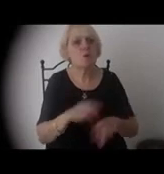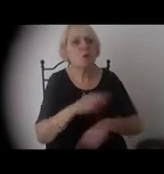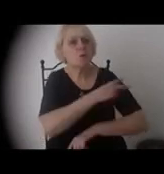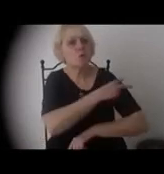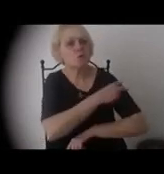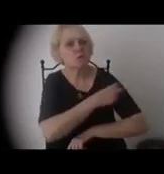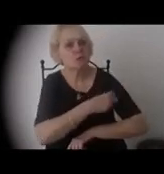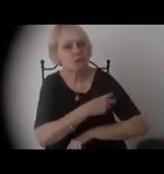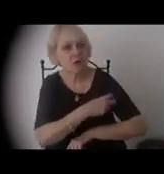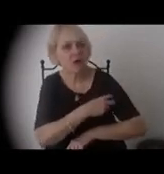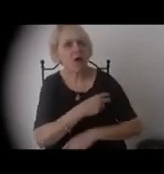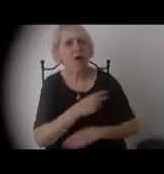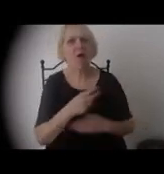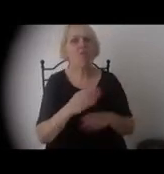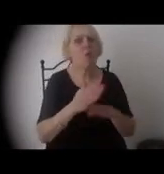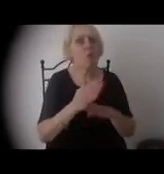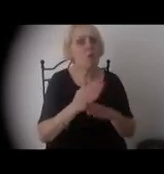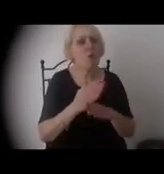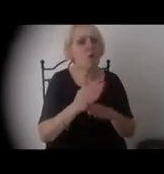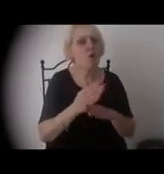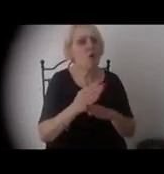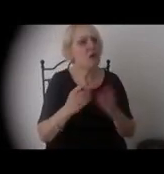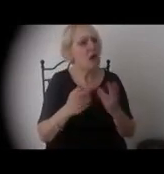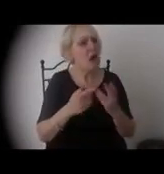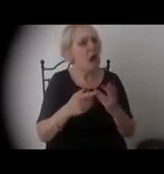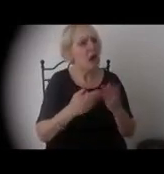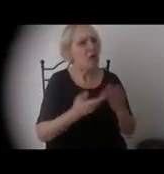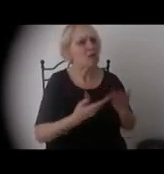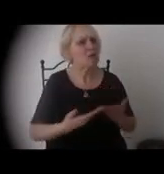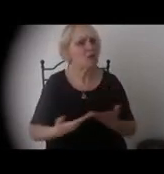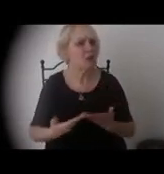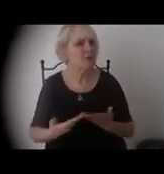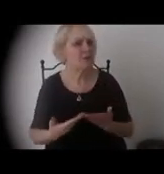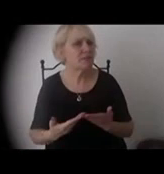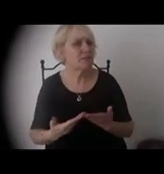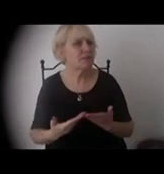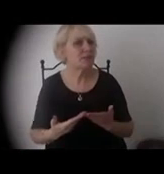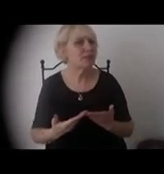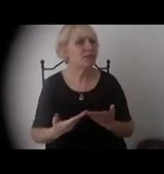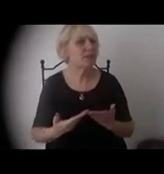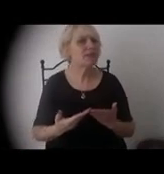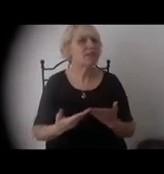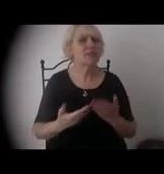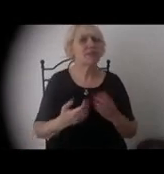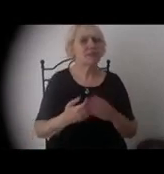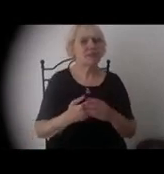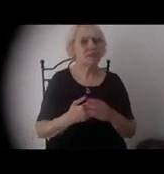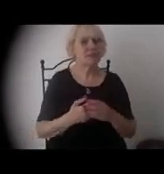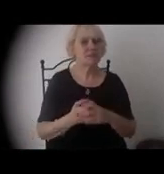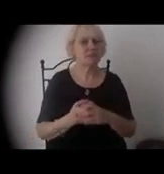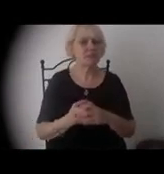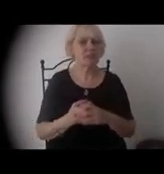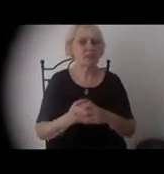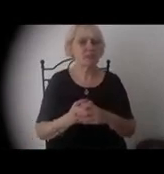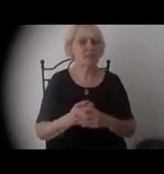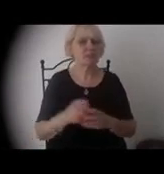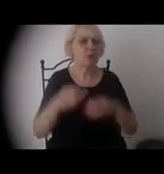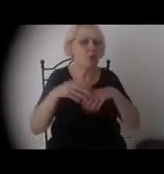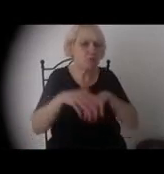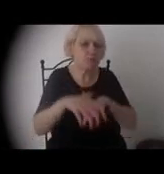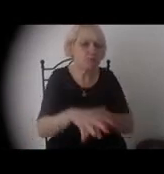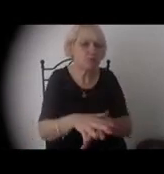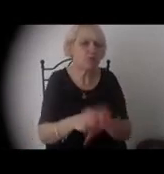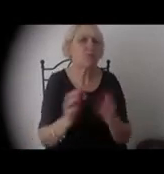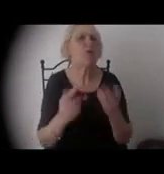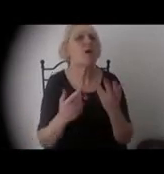members of staff who kind of work in other services in the borough as a CAMS clinician, say seconded into other services.